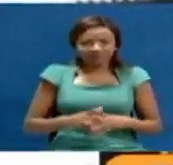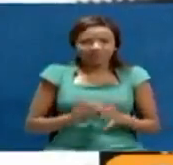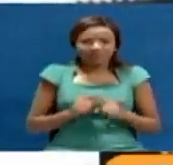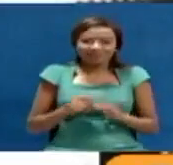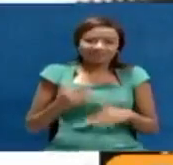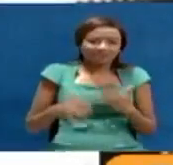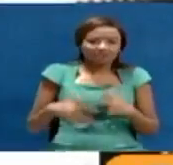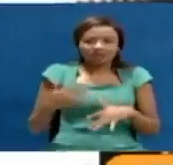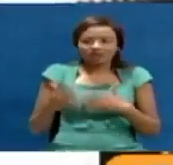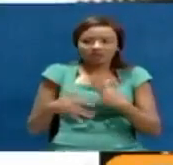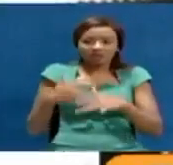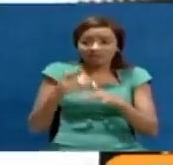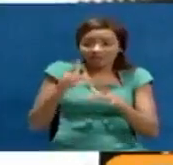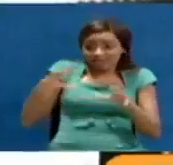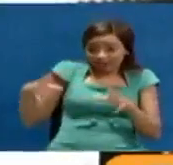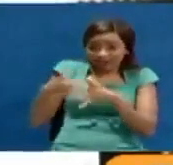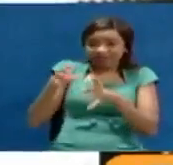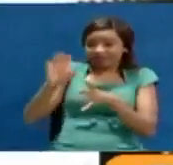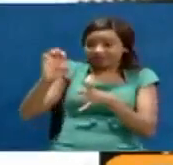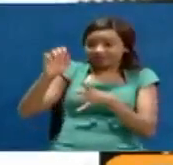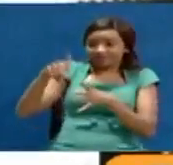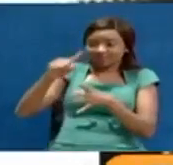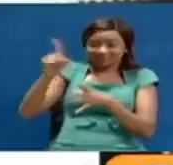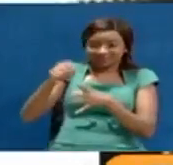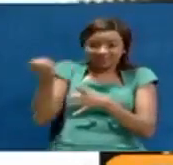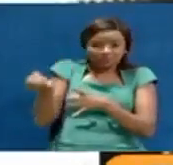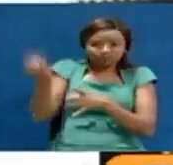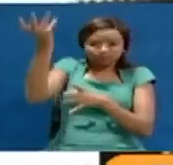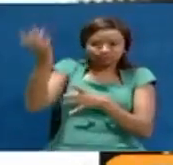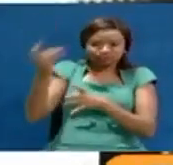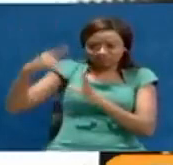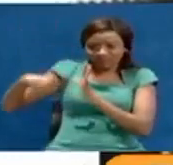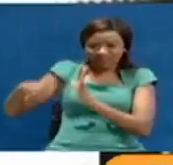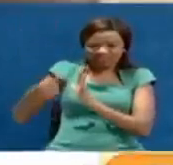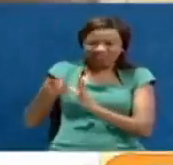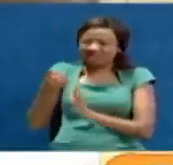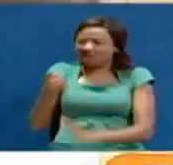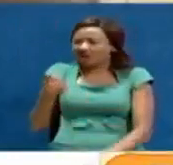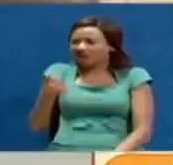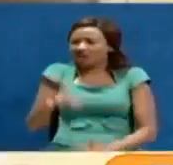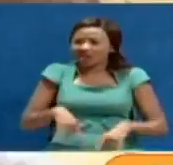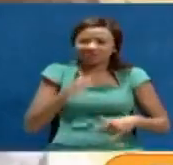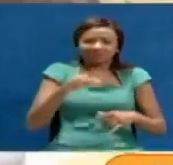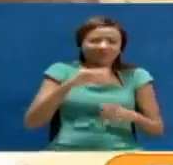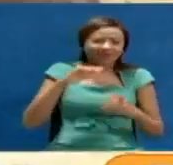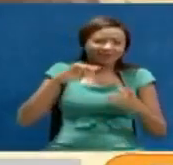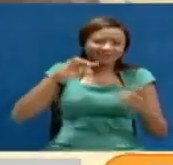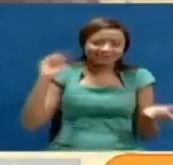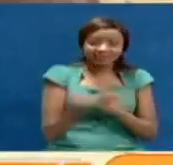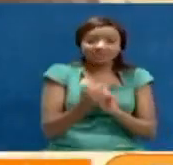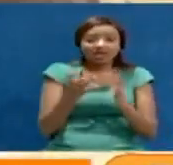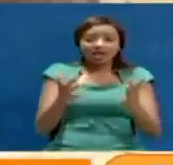However, the arrival of metal refinery EPZ in 2009 has changed his life forever. Hii figo yangu ya upande wa